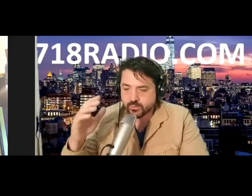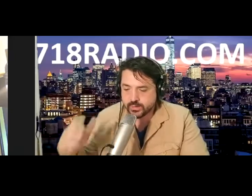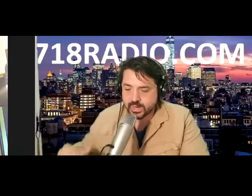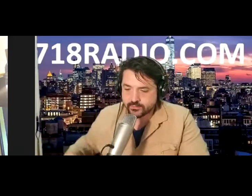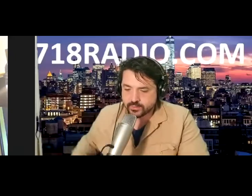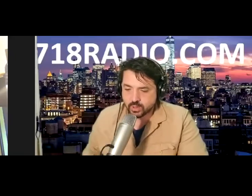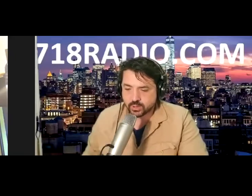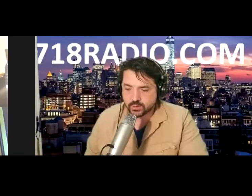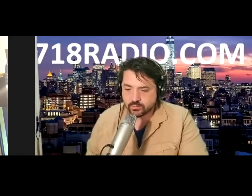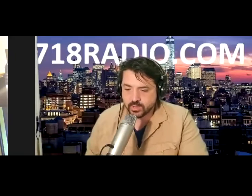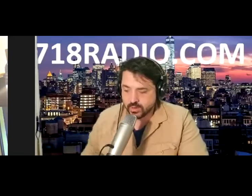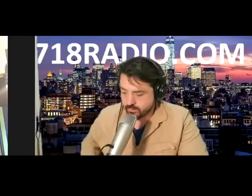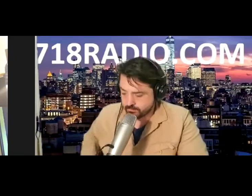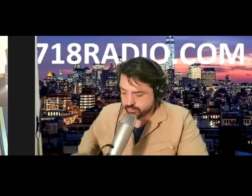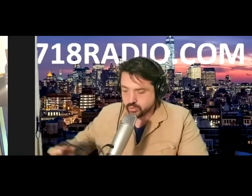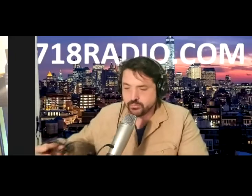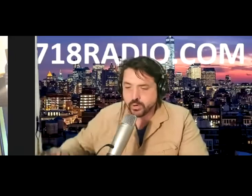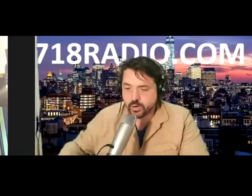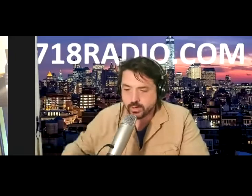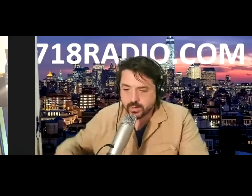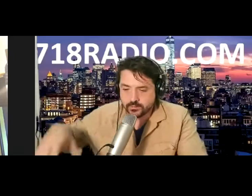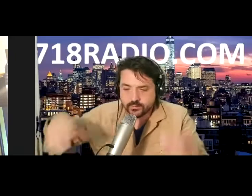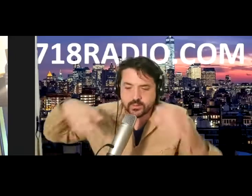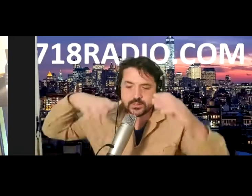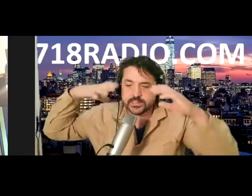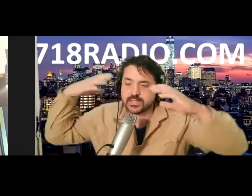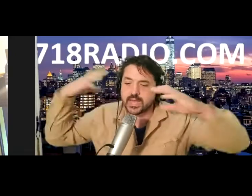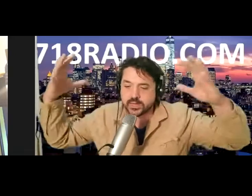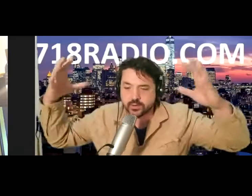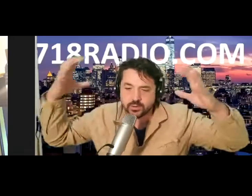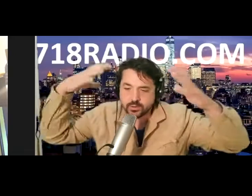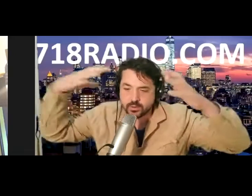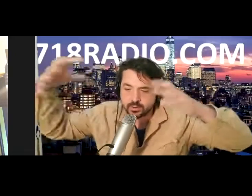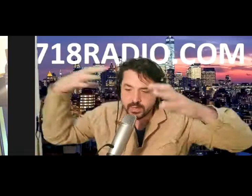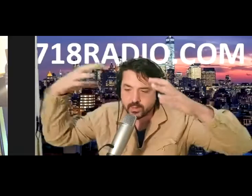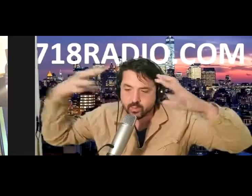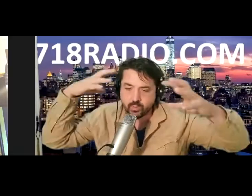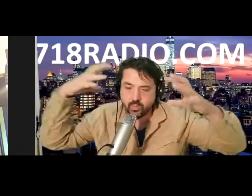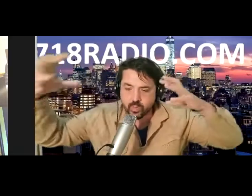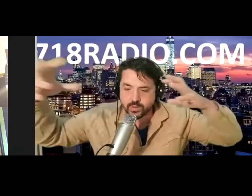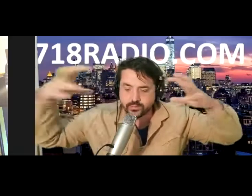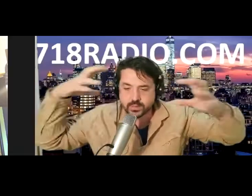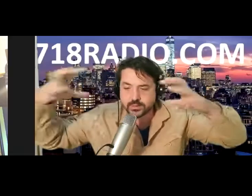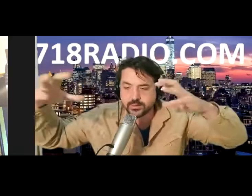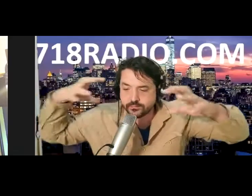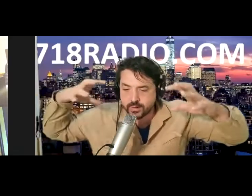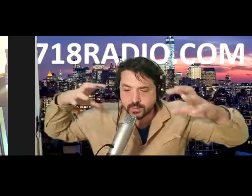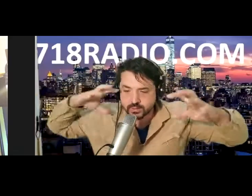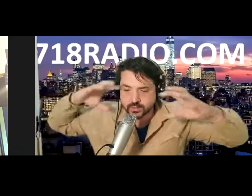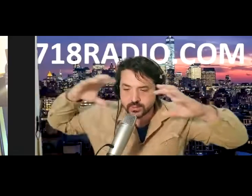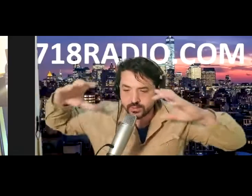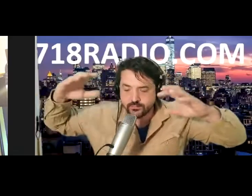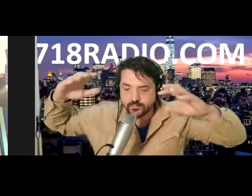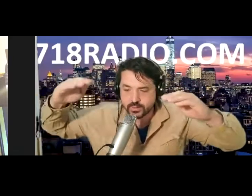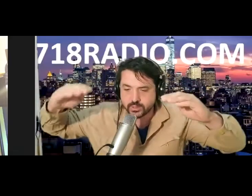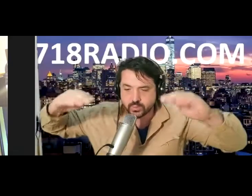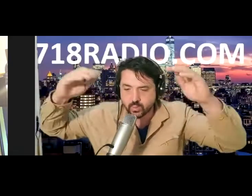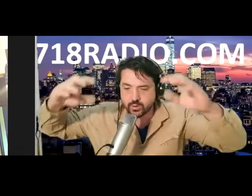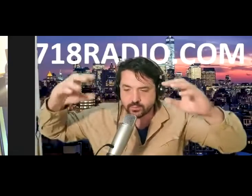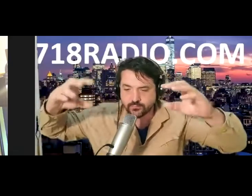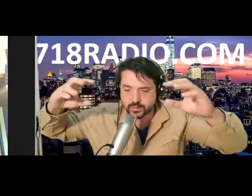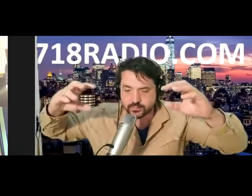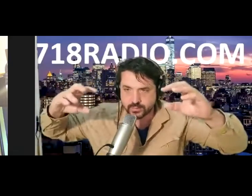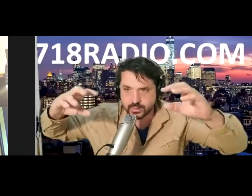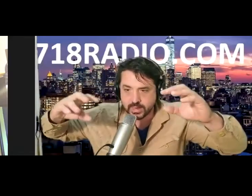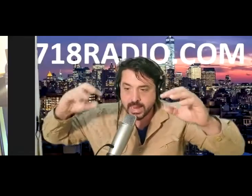we really have to look, right? Bloomberg is the designer, like with the Clinton Foundation. The Clinton Foundation